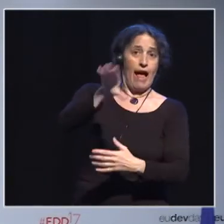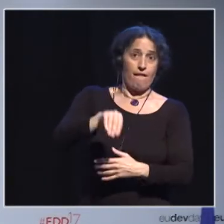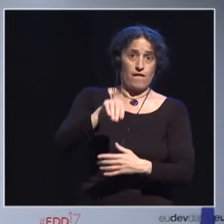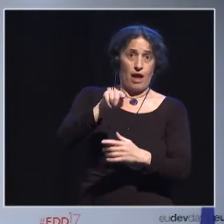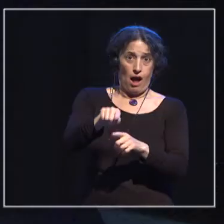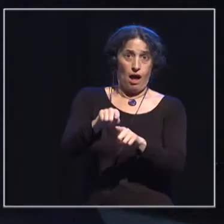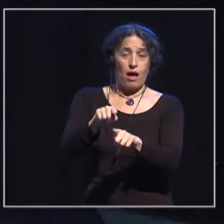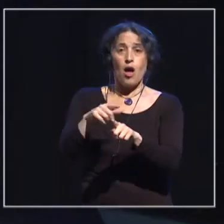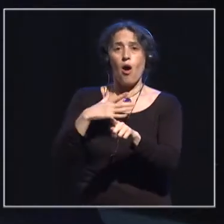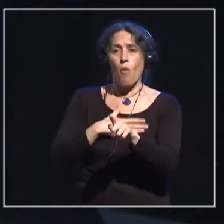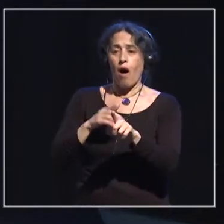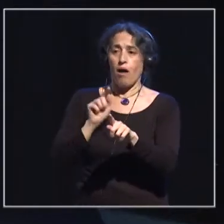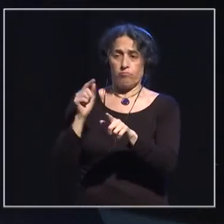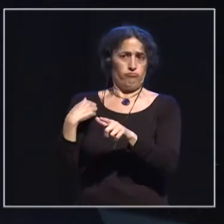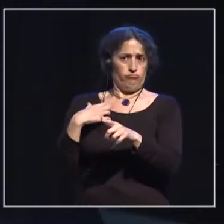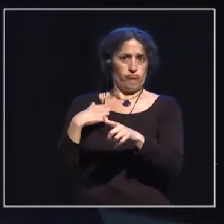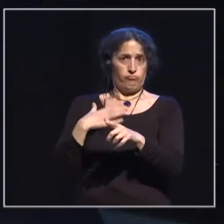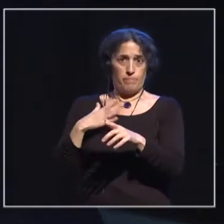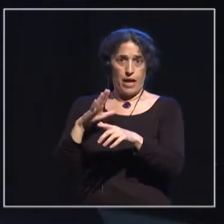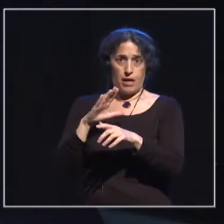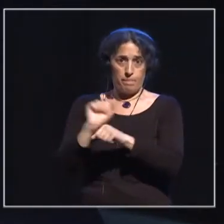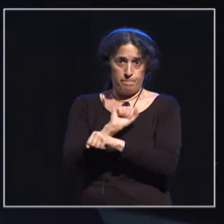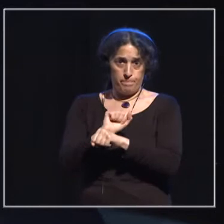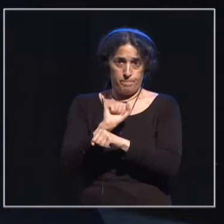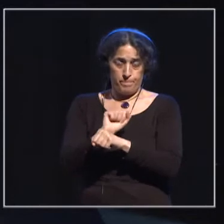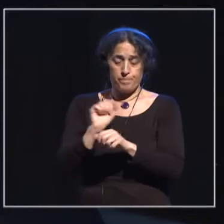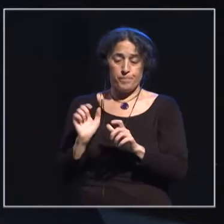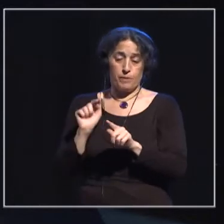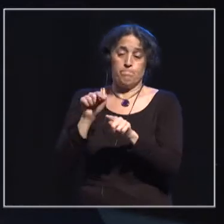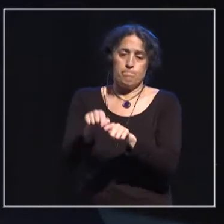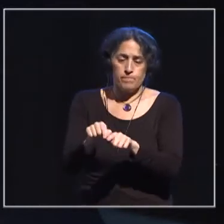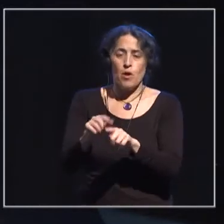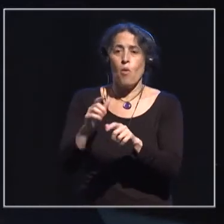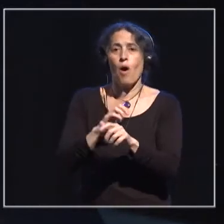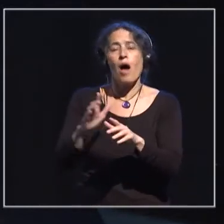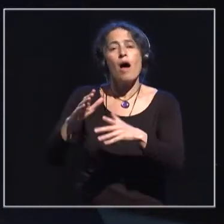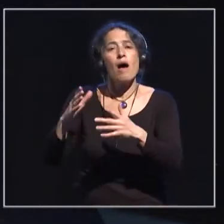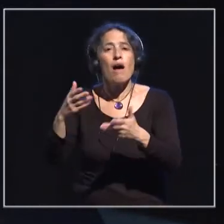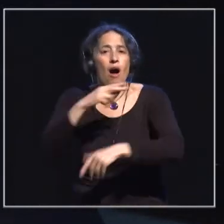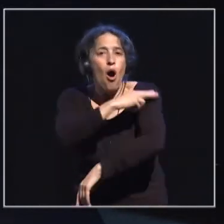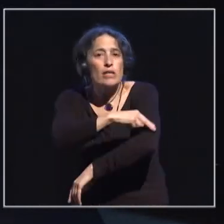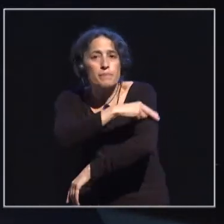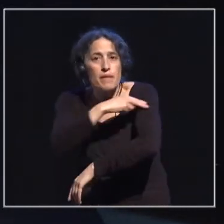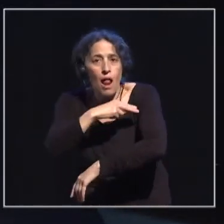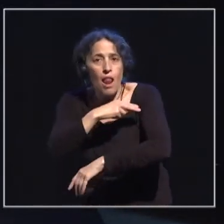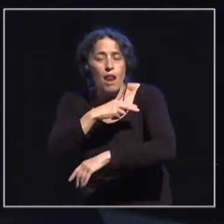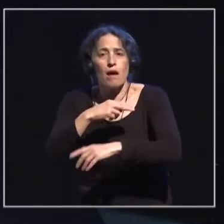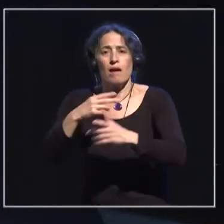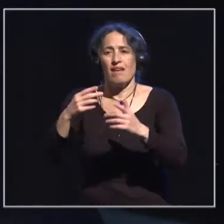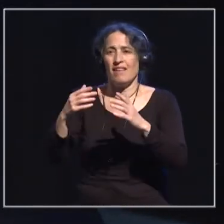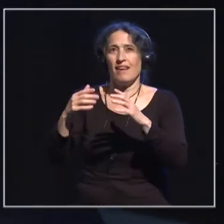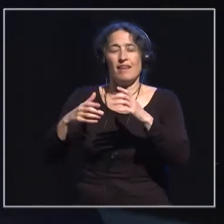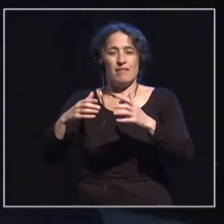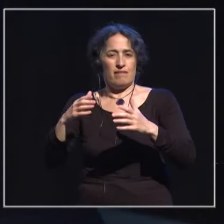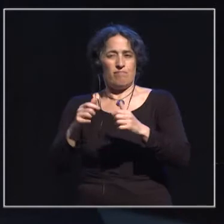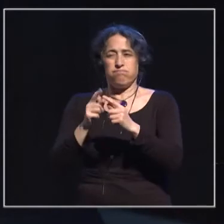a project for providing connectivity to rural hospitals. The project